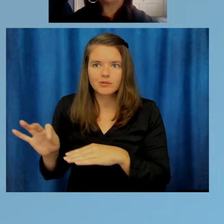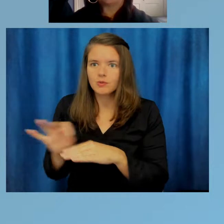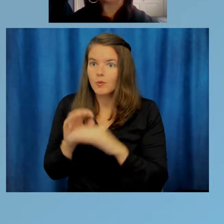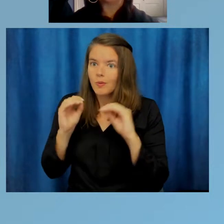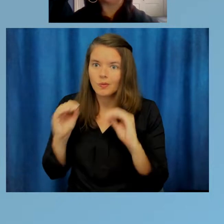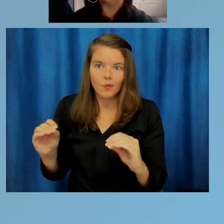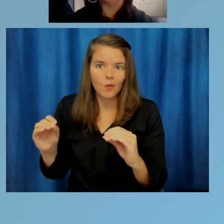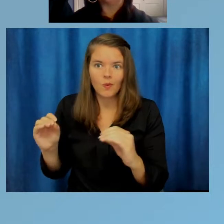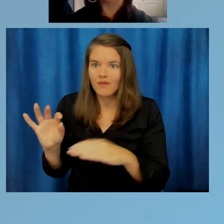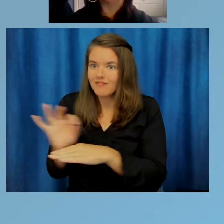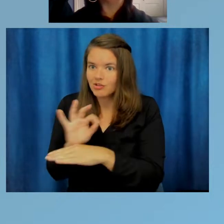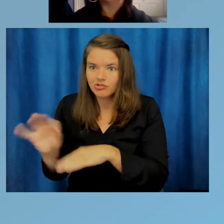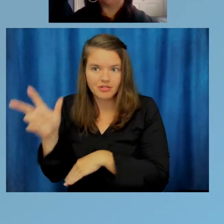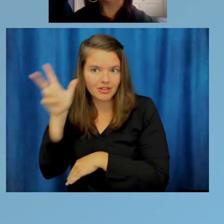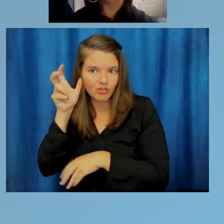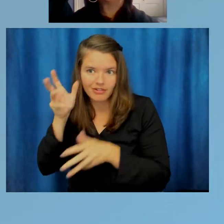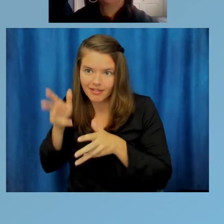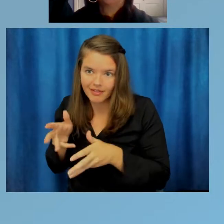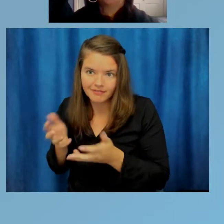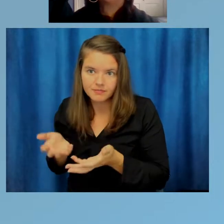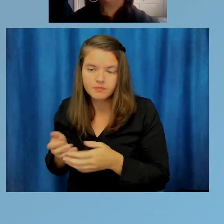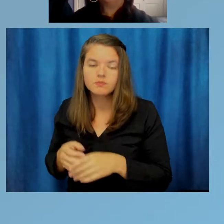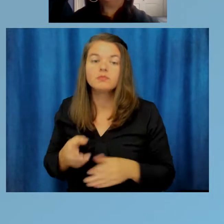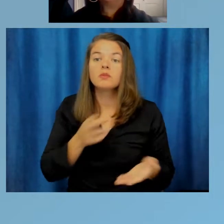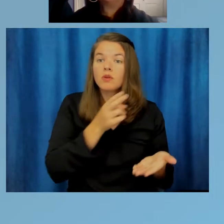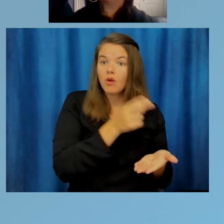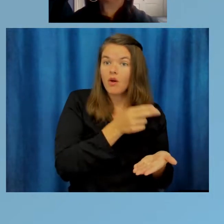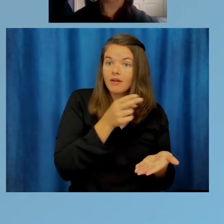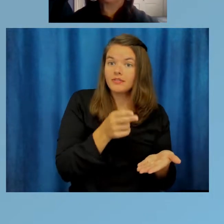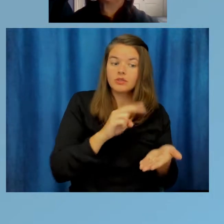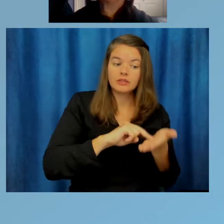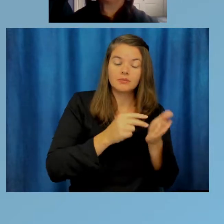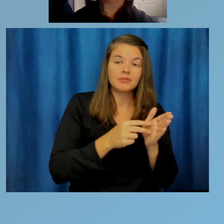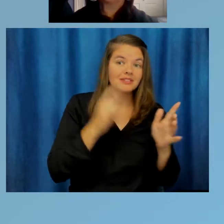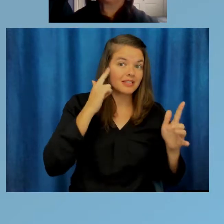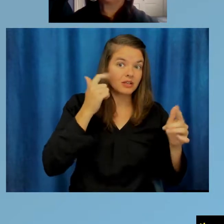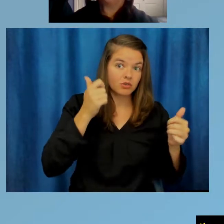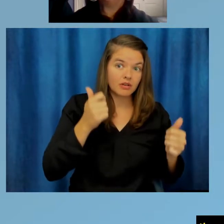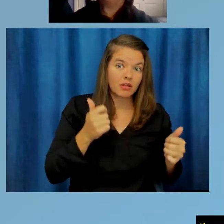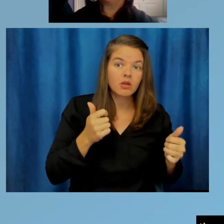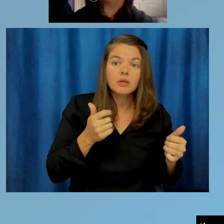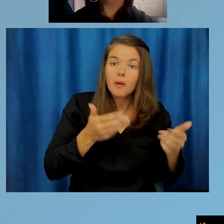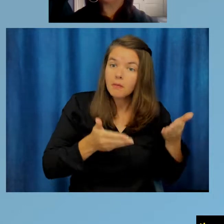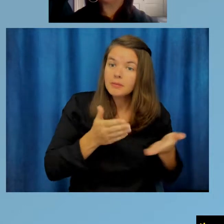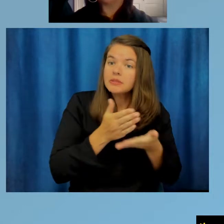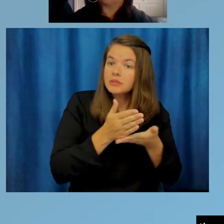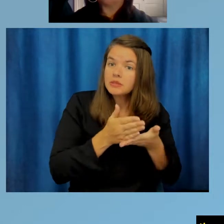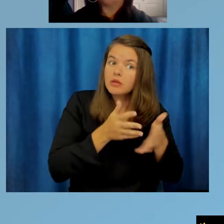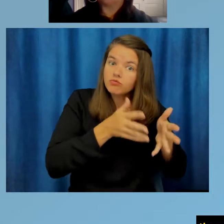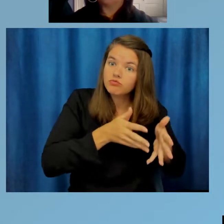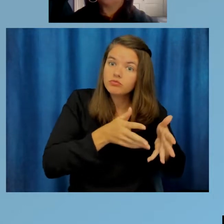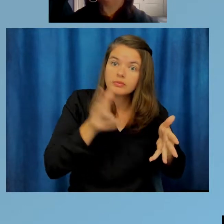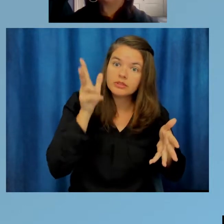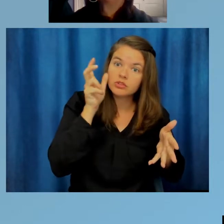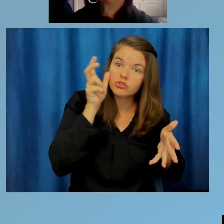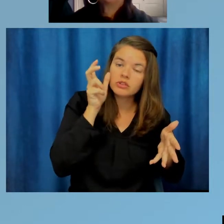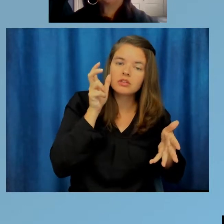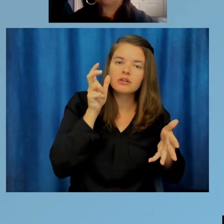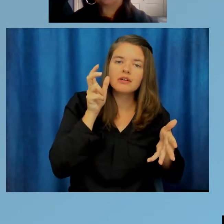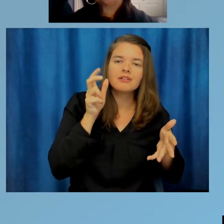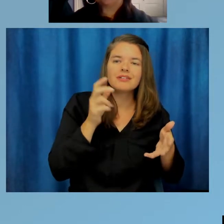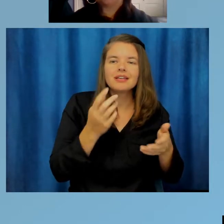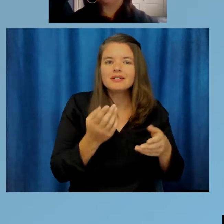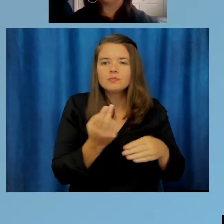function or no functional hearing left. Hard of hearing refers to a hearing loss where there may be enough residual hearing that